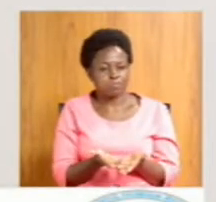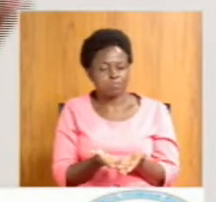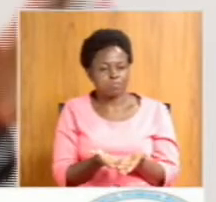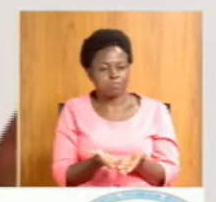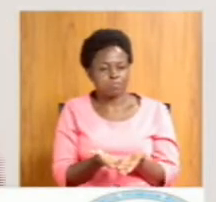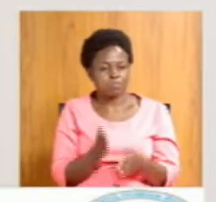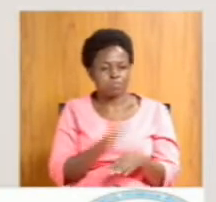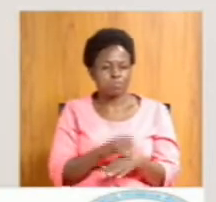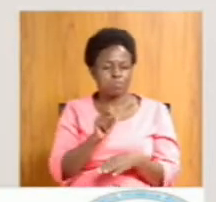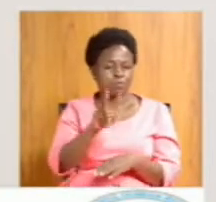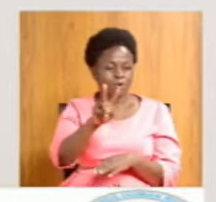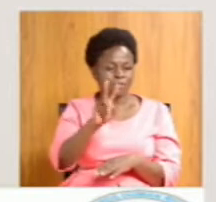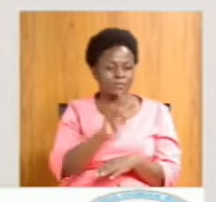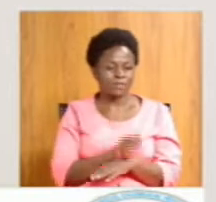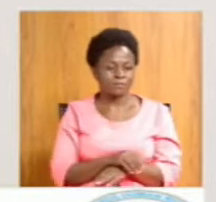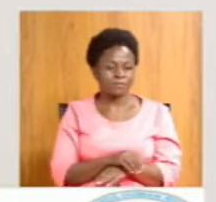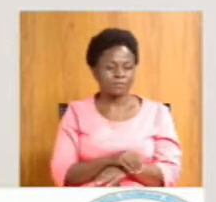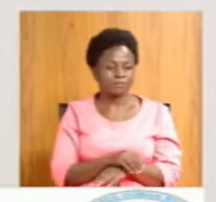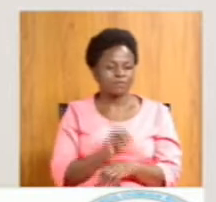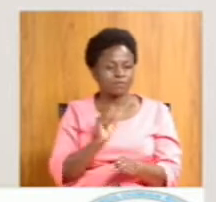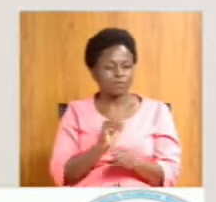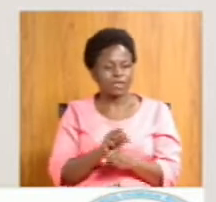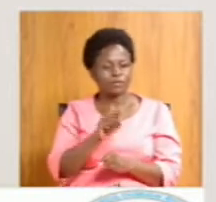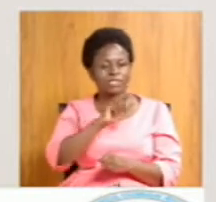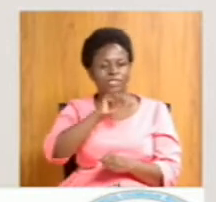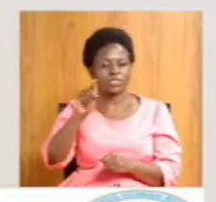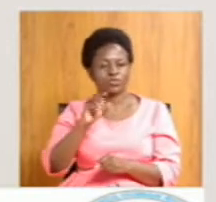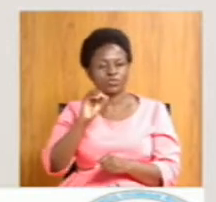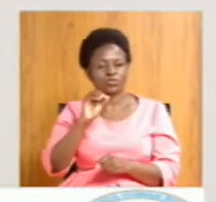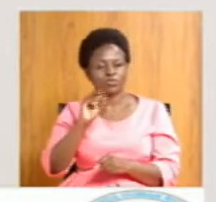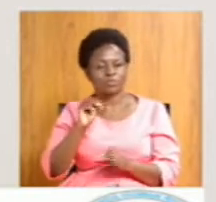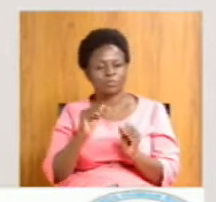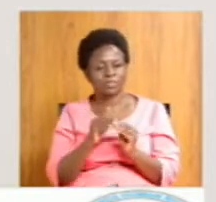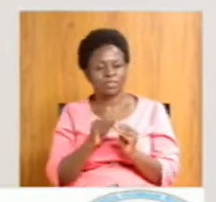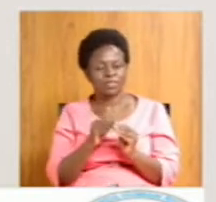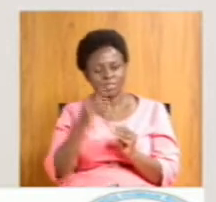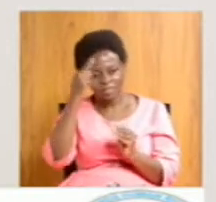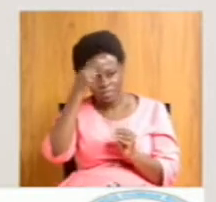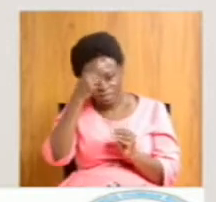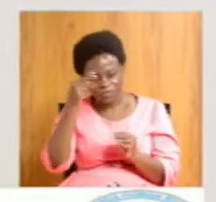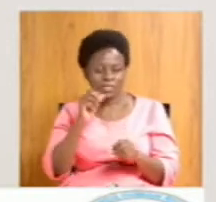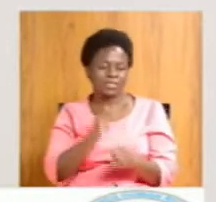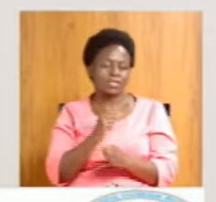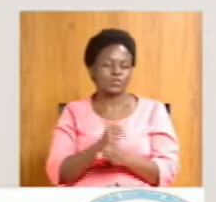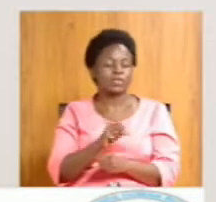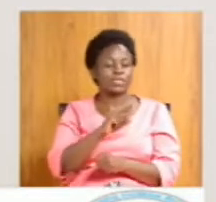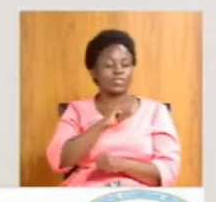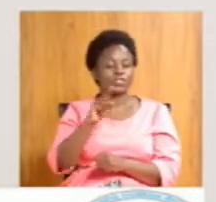on TV we are doing Zoom meetings and students are doing Zoom classes